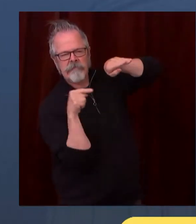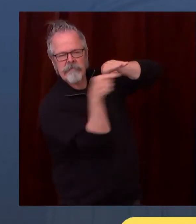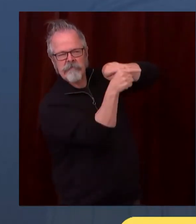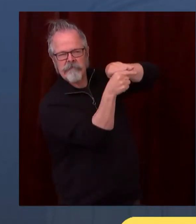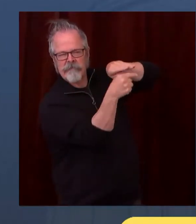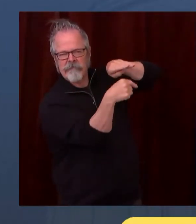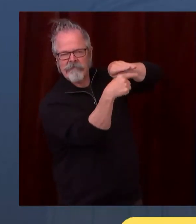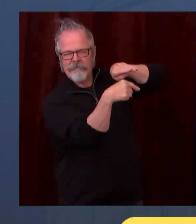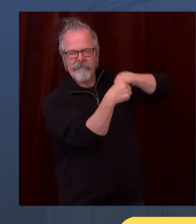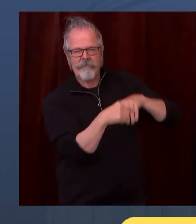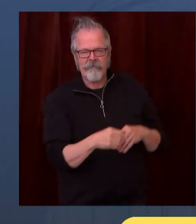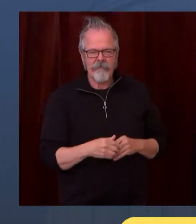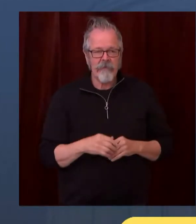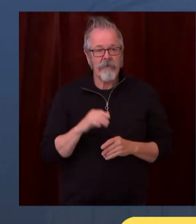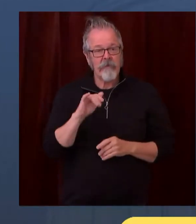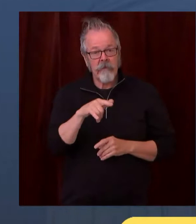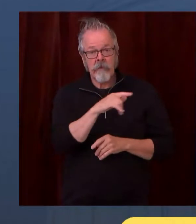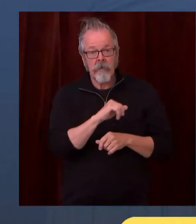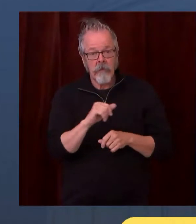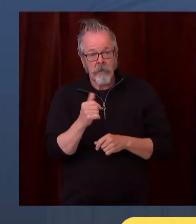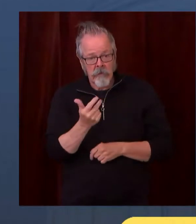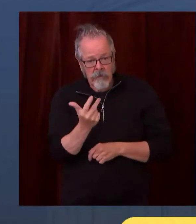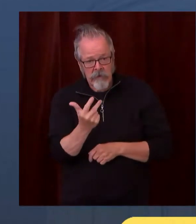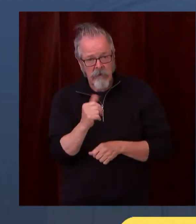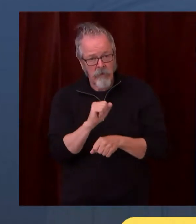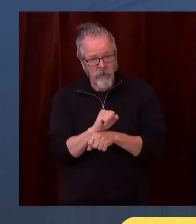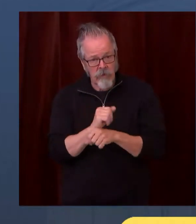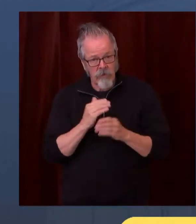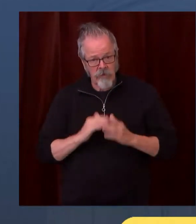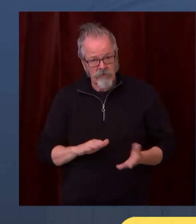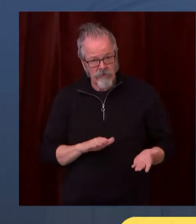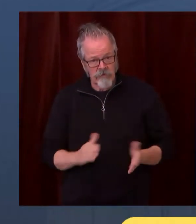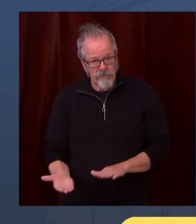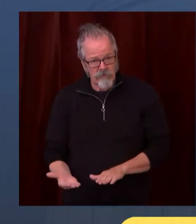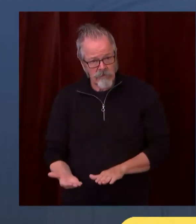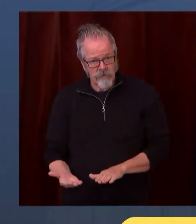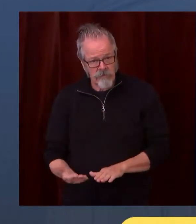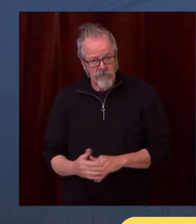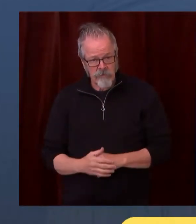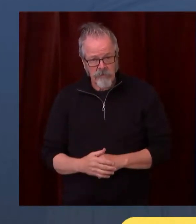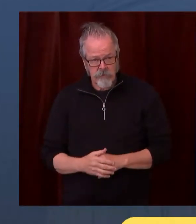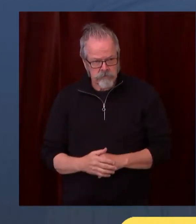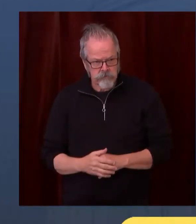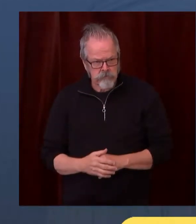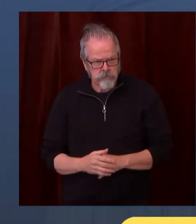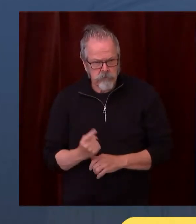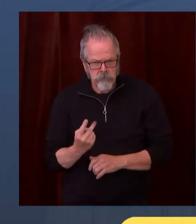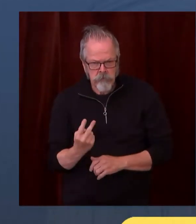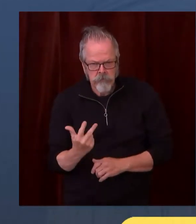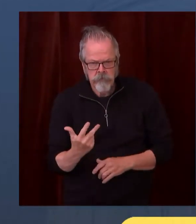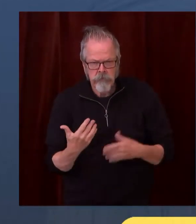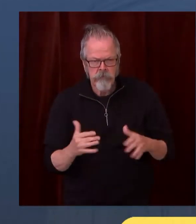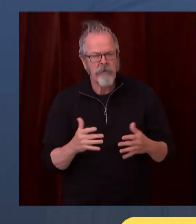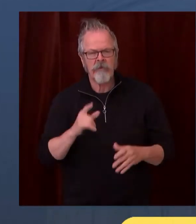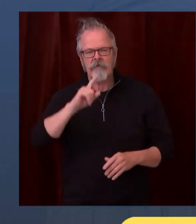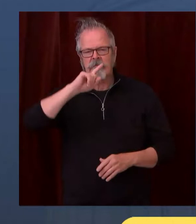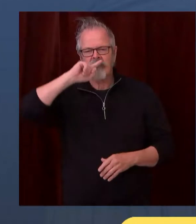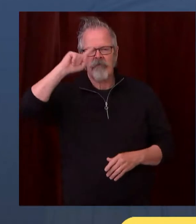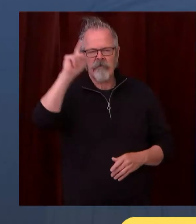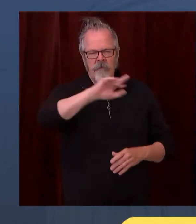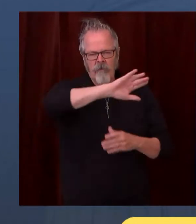providing the testing required by this order. I'm glad that the state is being able to provide assistance in this regard.